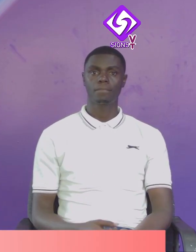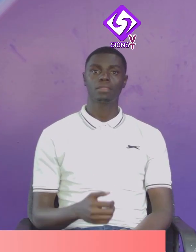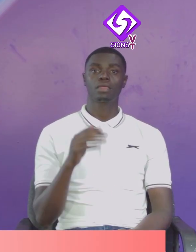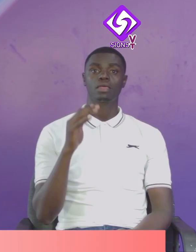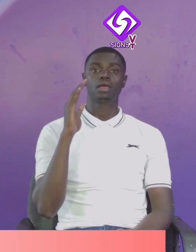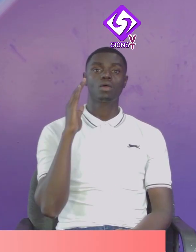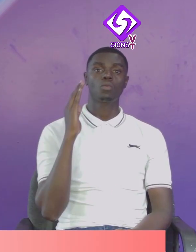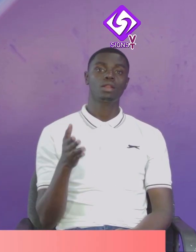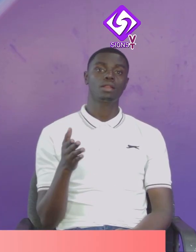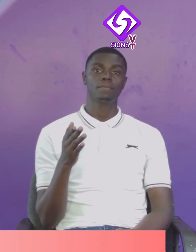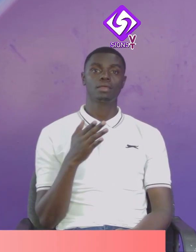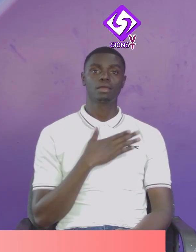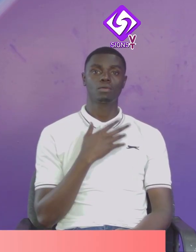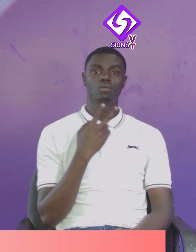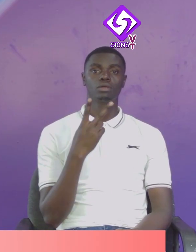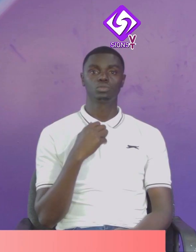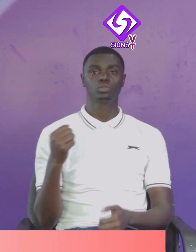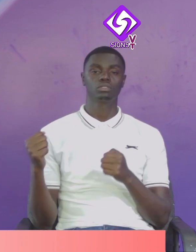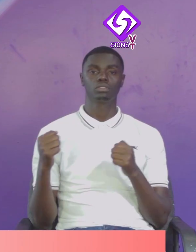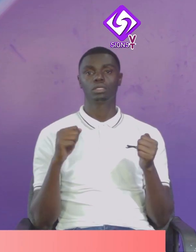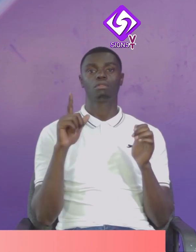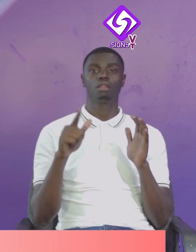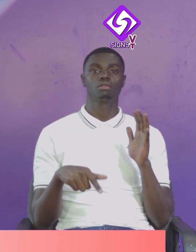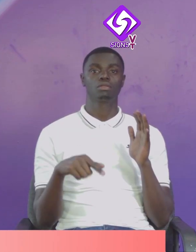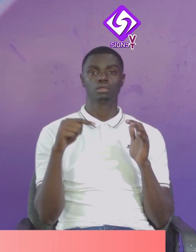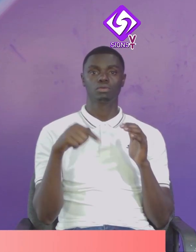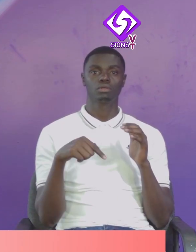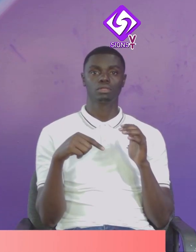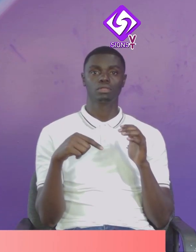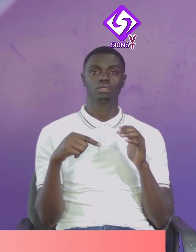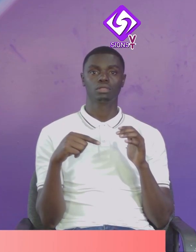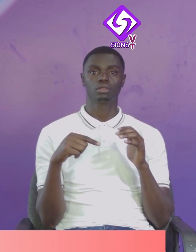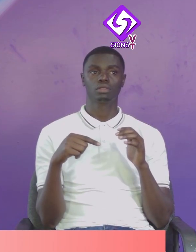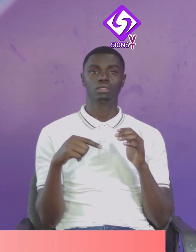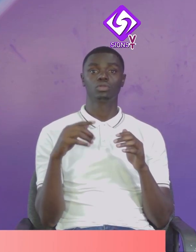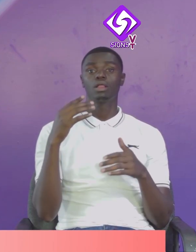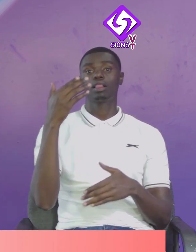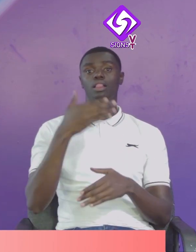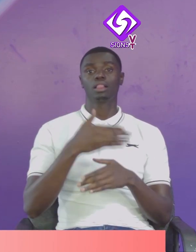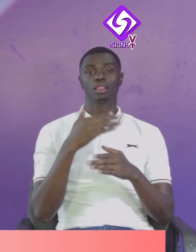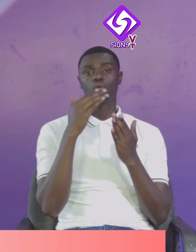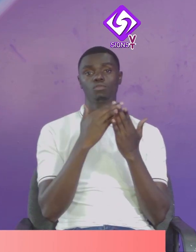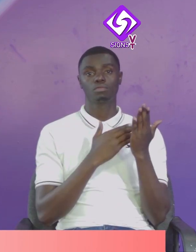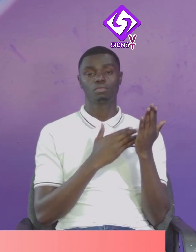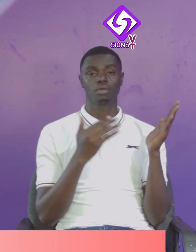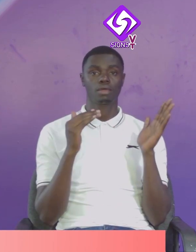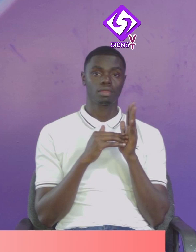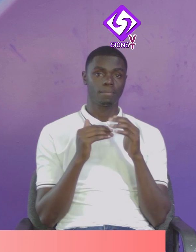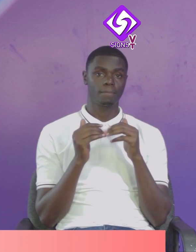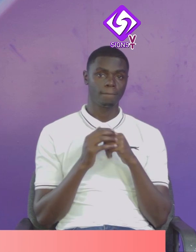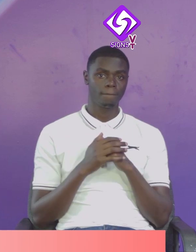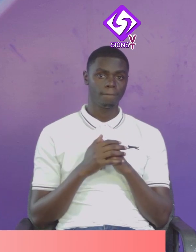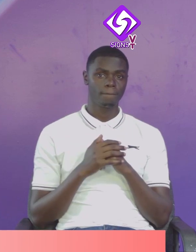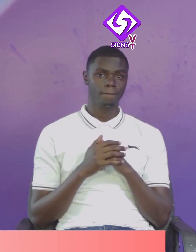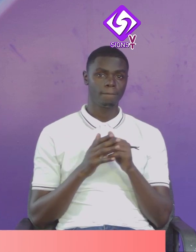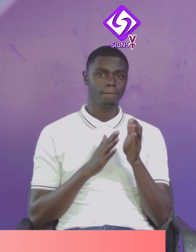be when the 2 sides play out later on this evening. Ladies and gentlemen, we are coming to the end of our program, but then again,